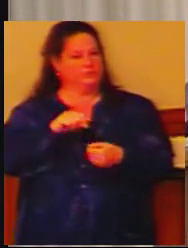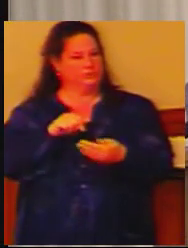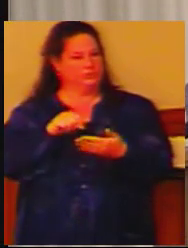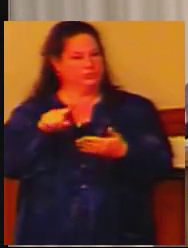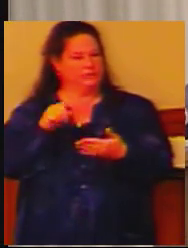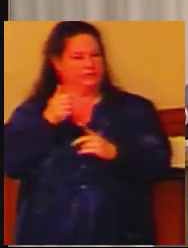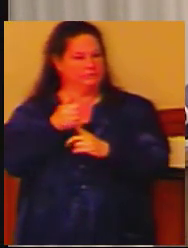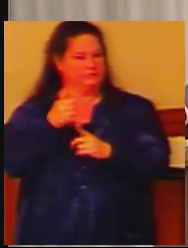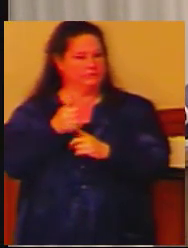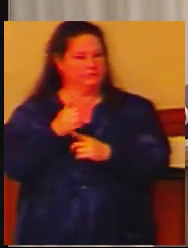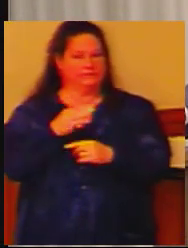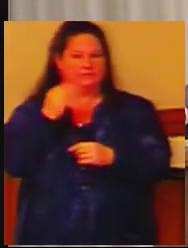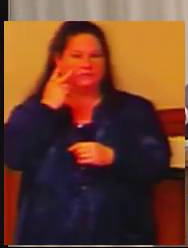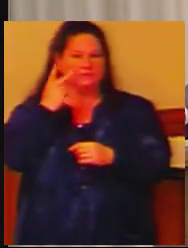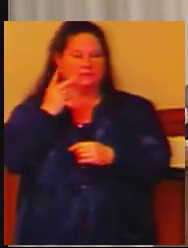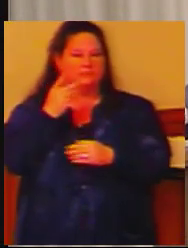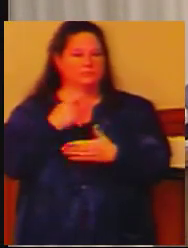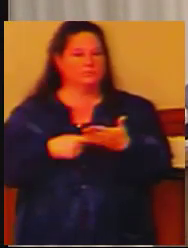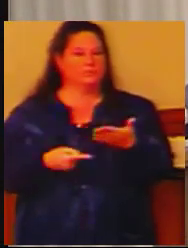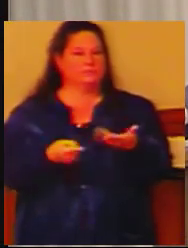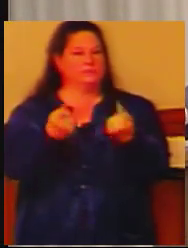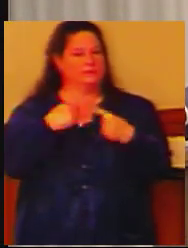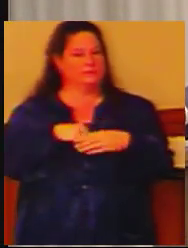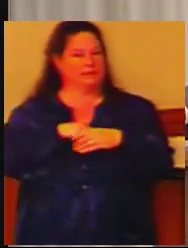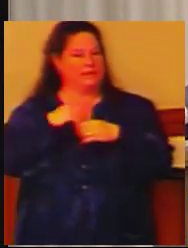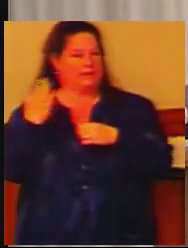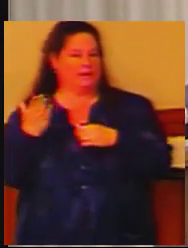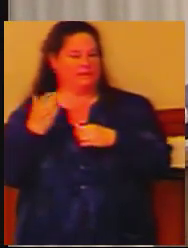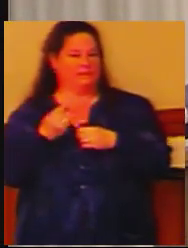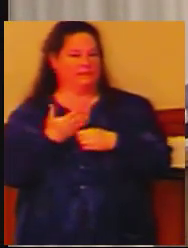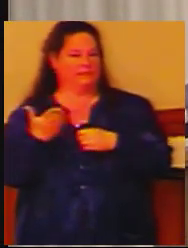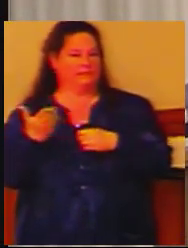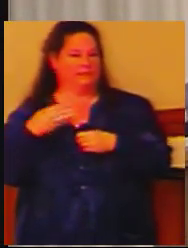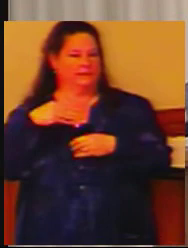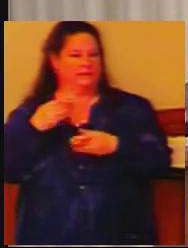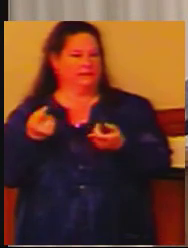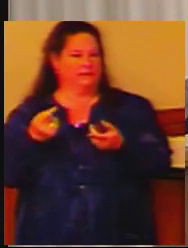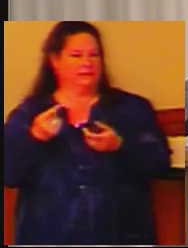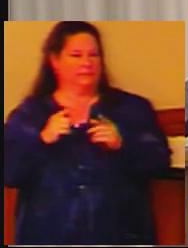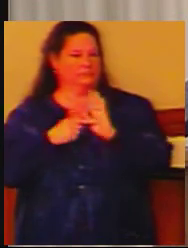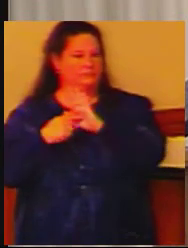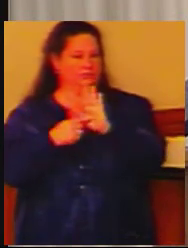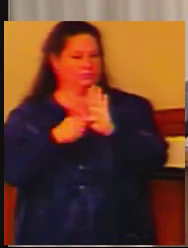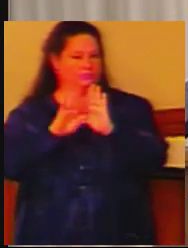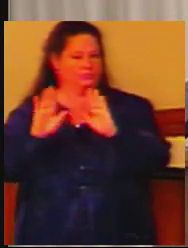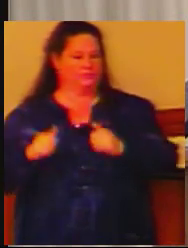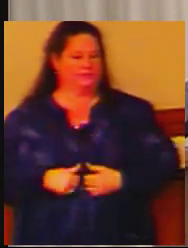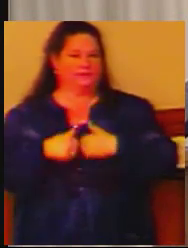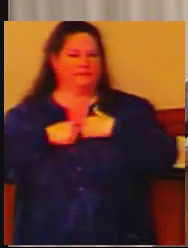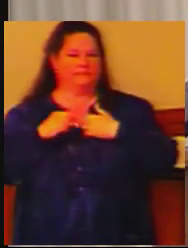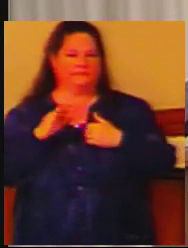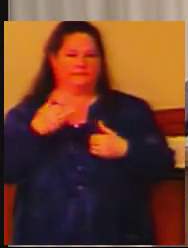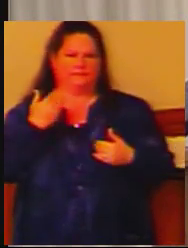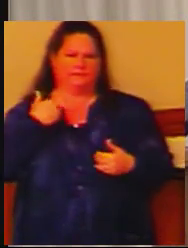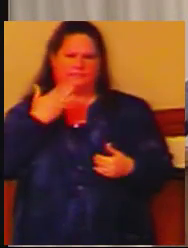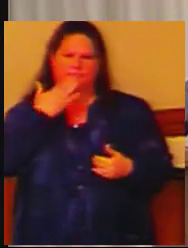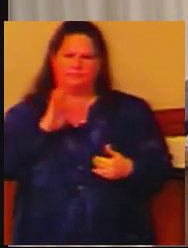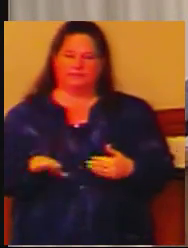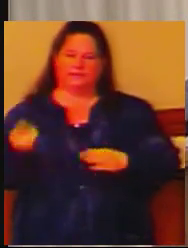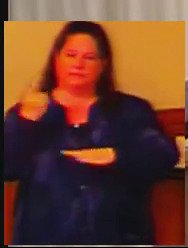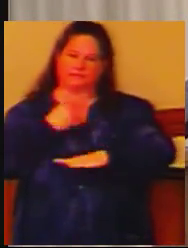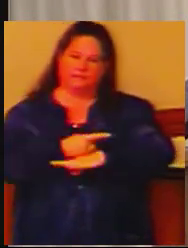yourself and see what's coming out and what issues are coming out in your life. I mean, if you have a bad day and all that sort of